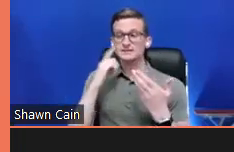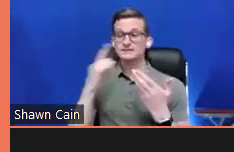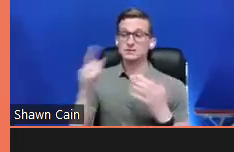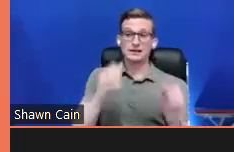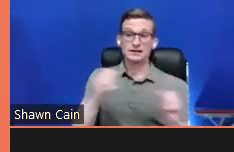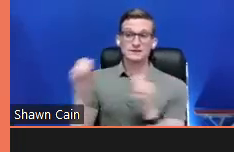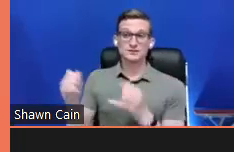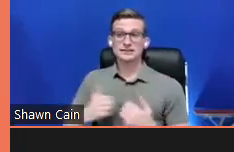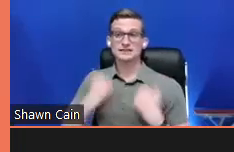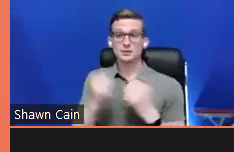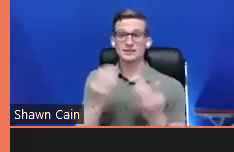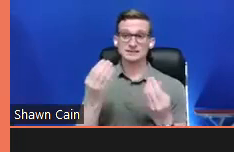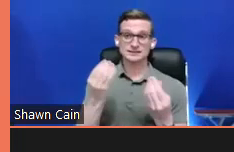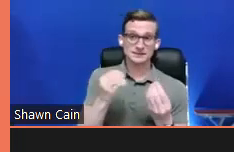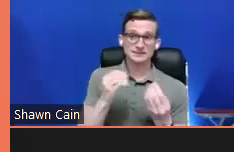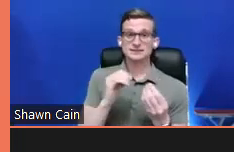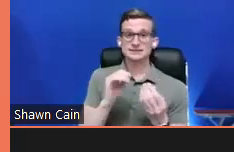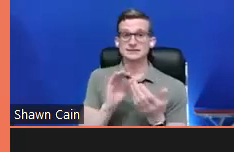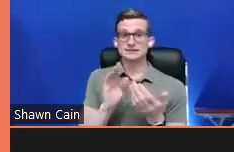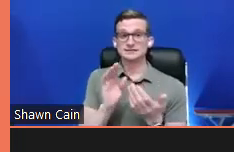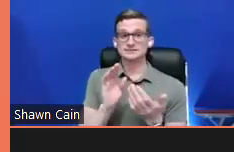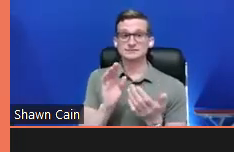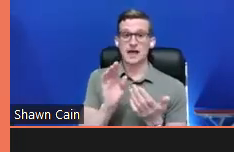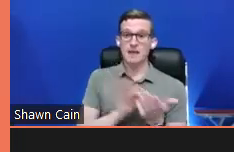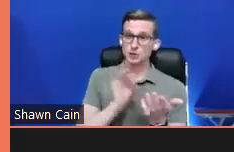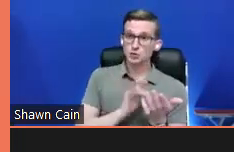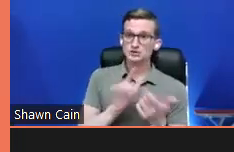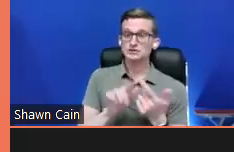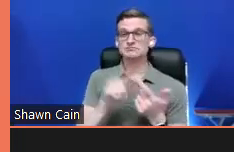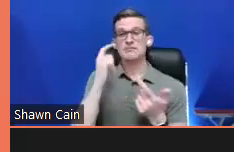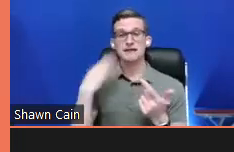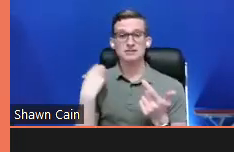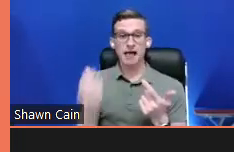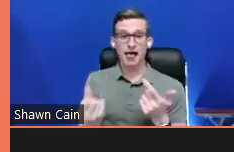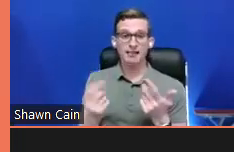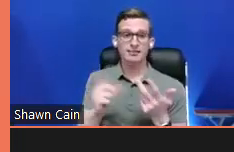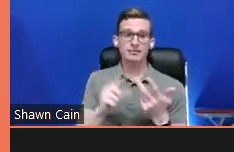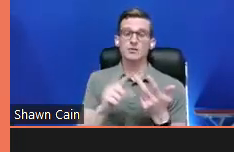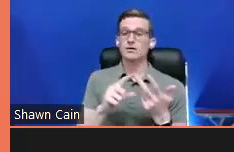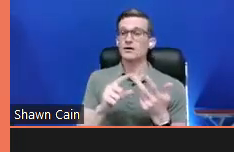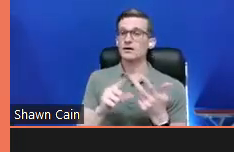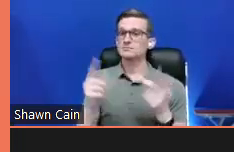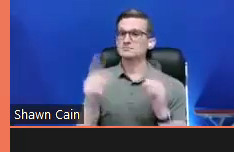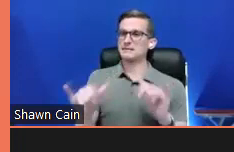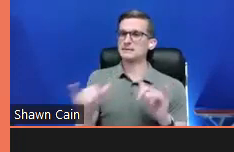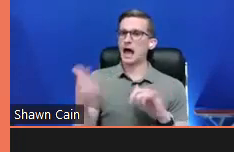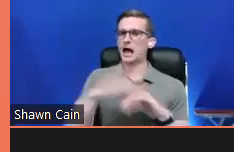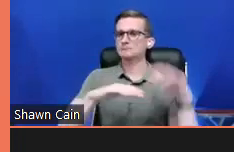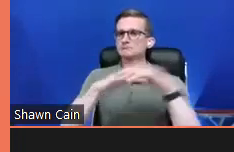health, or co-occurring disorders. And as Victoria mentioned, this now includes level 3 withdrawal